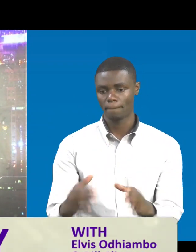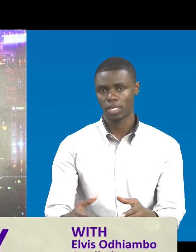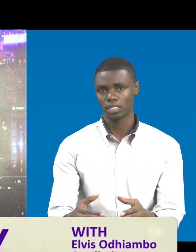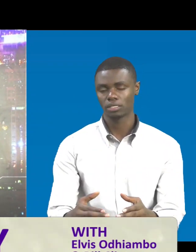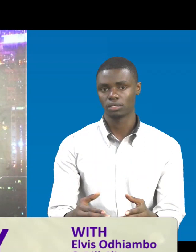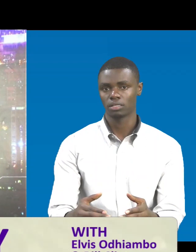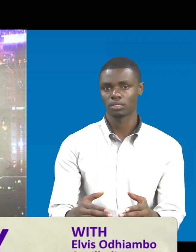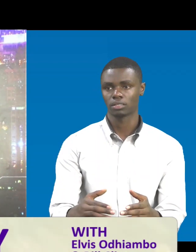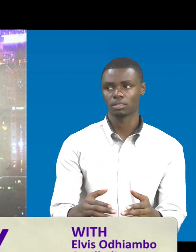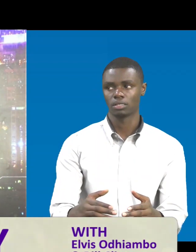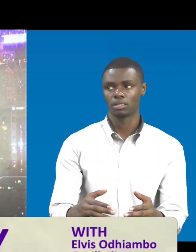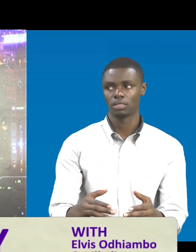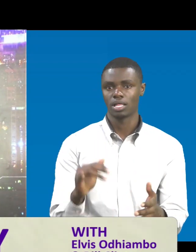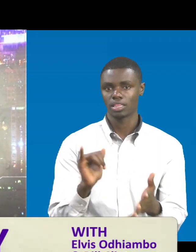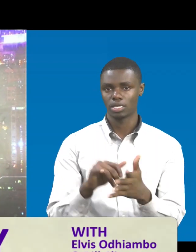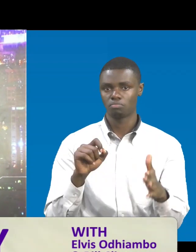of